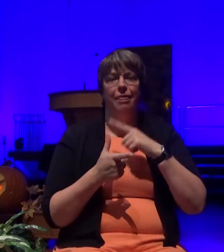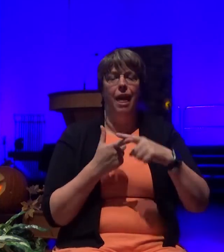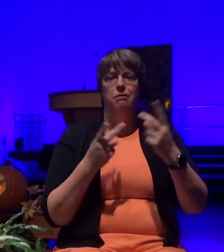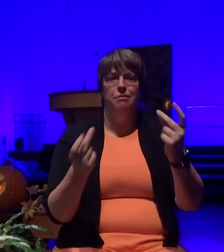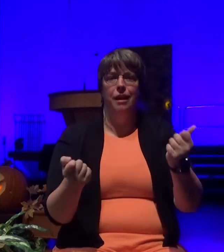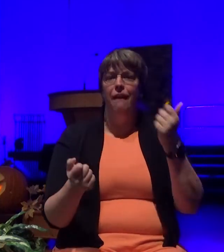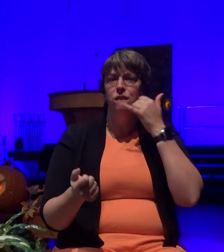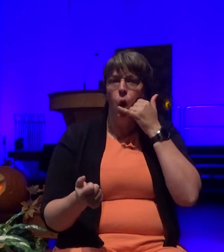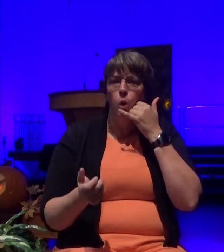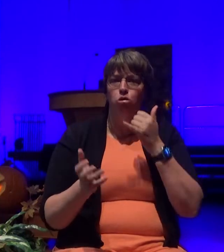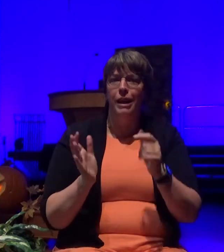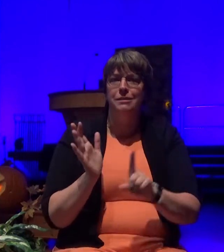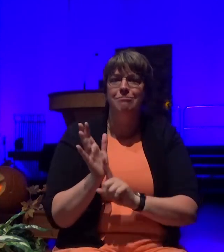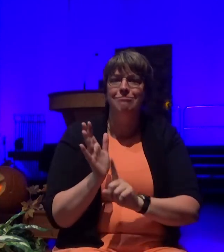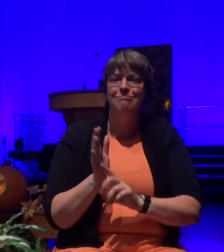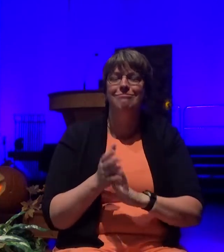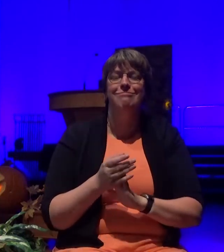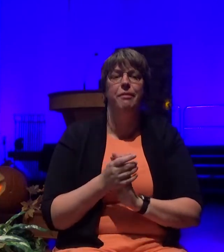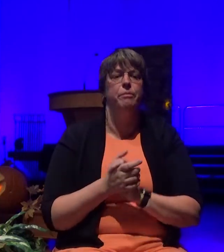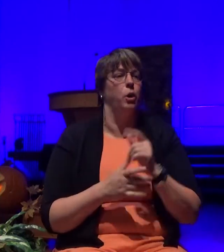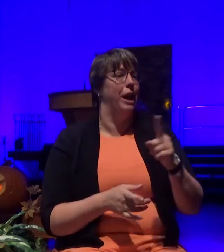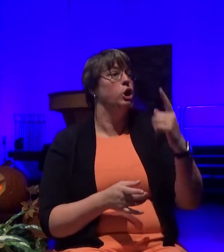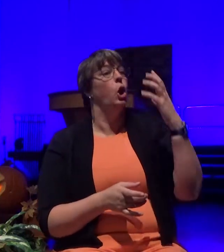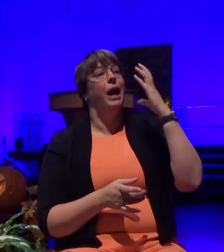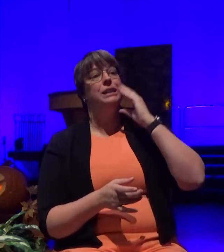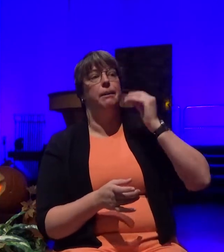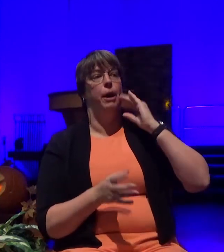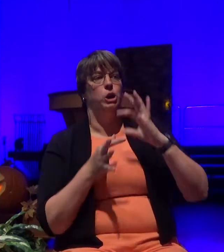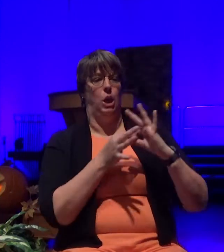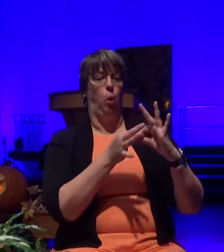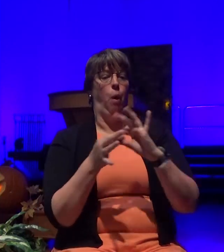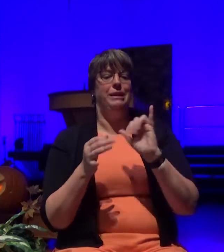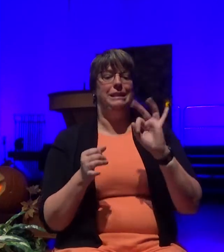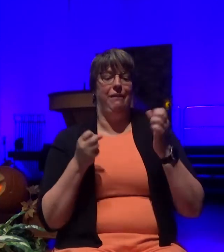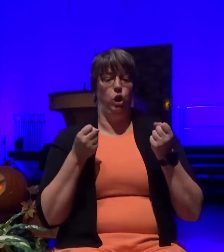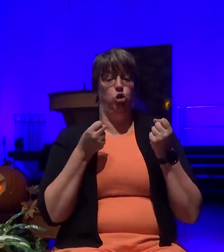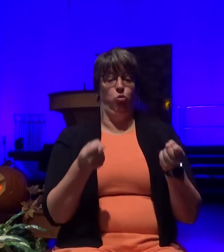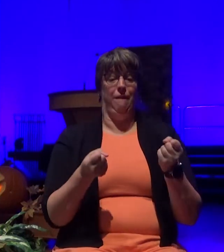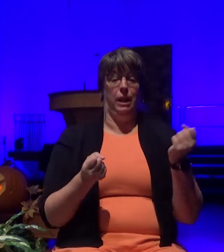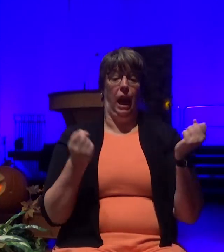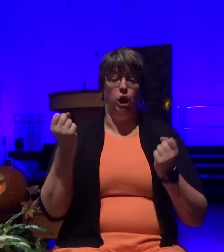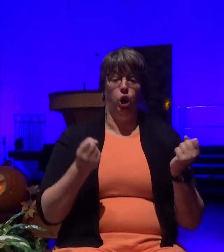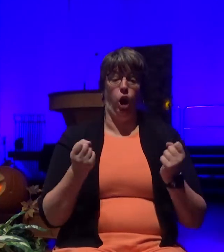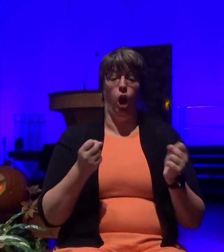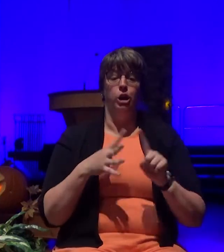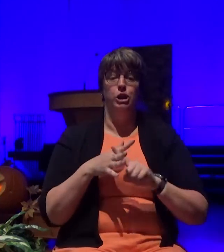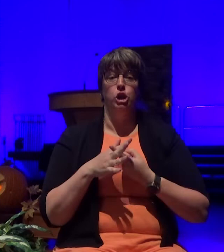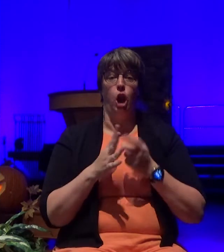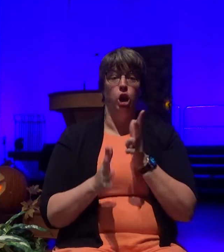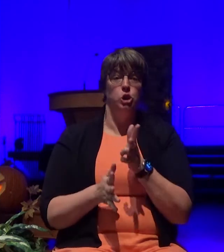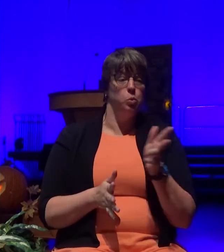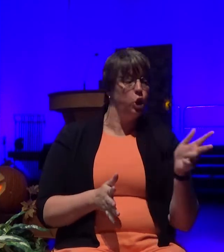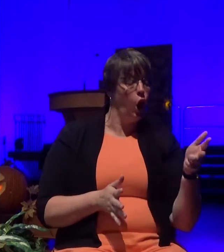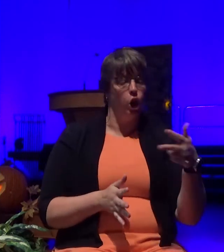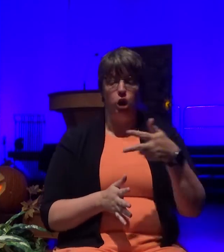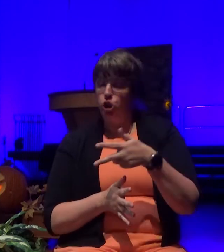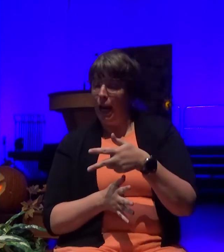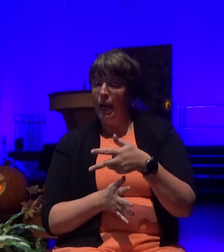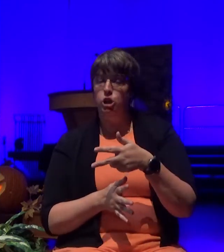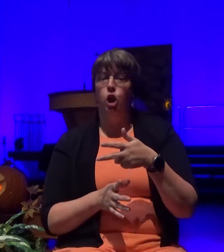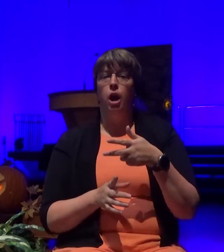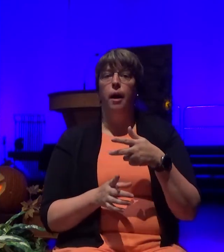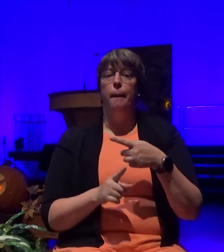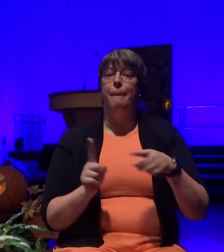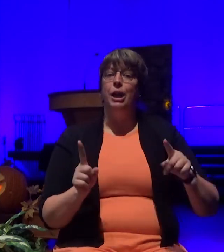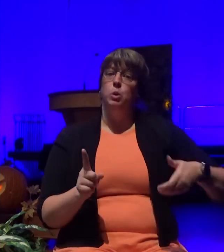know you're experiencing oneness if you're driving in your car and you start to turn or change lanes, but you sense before you even see